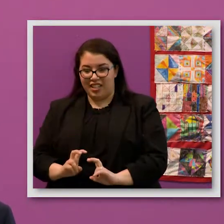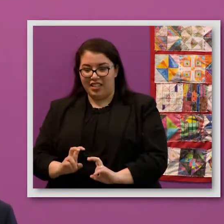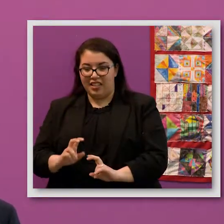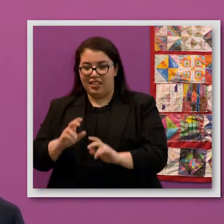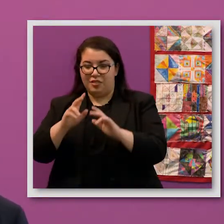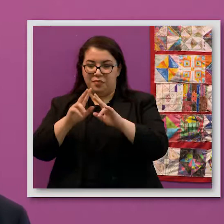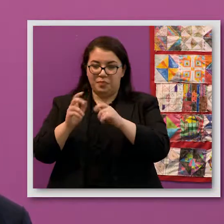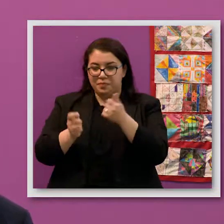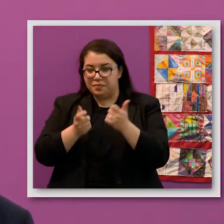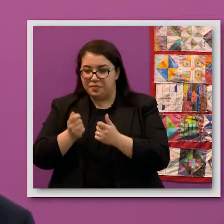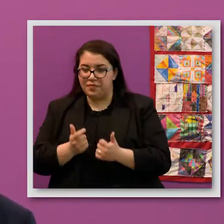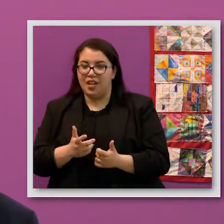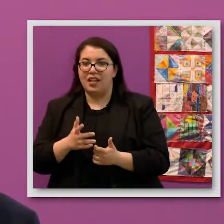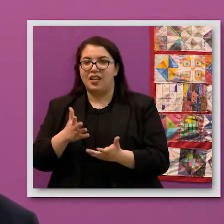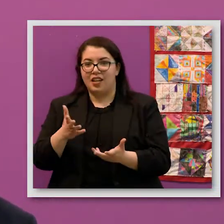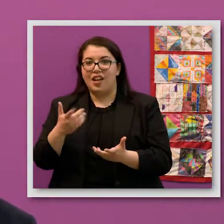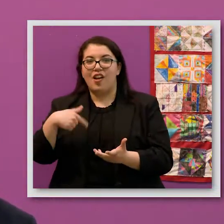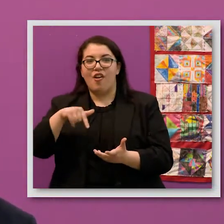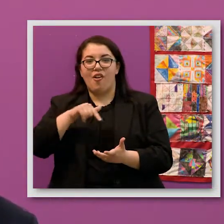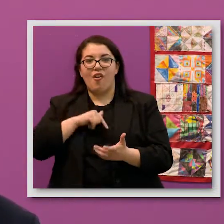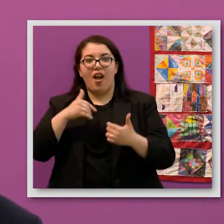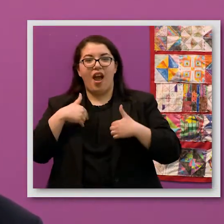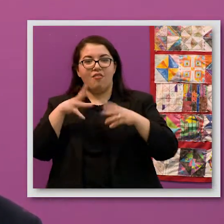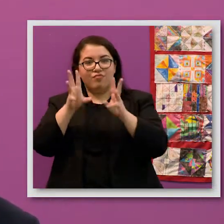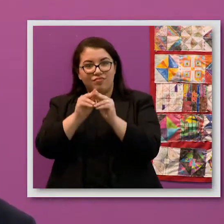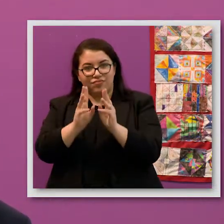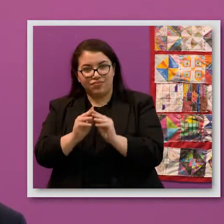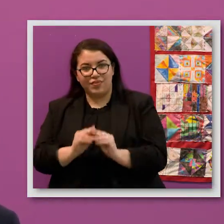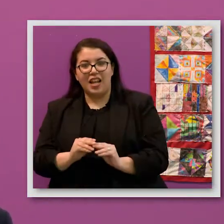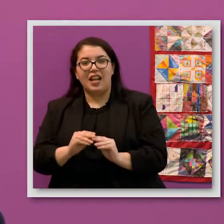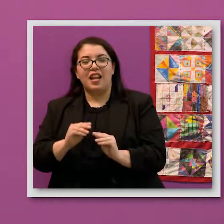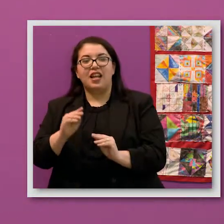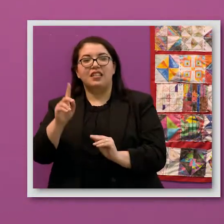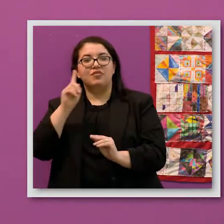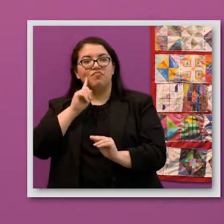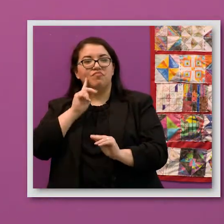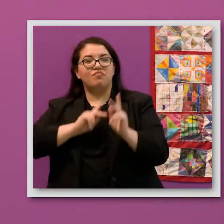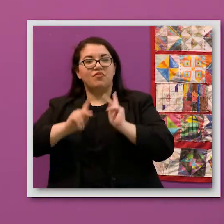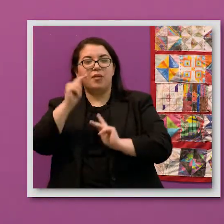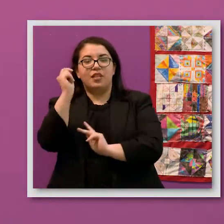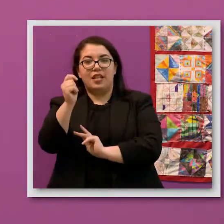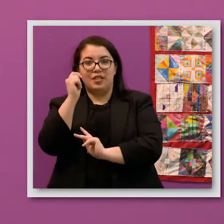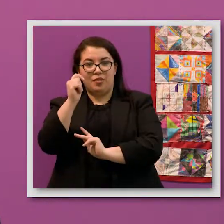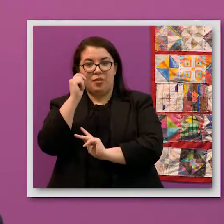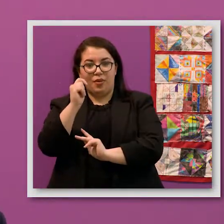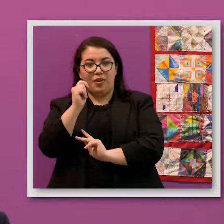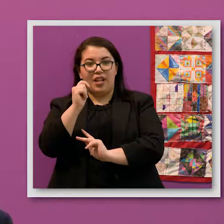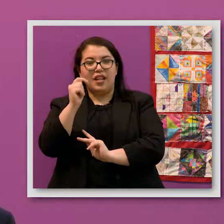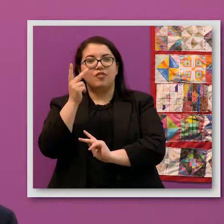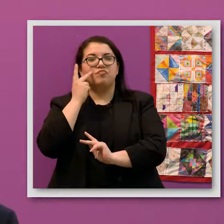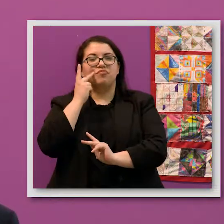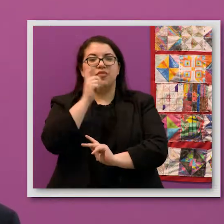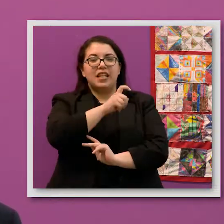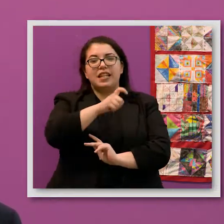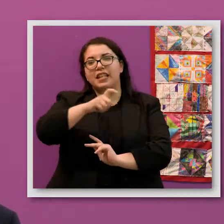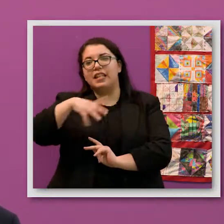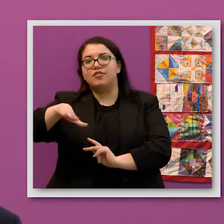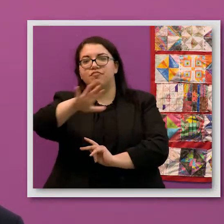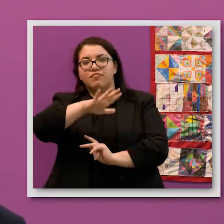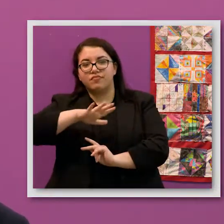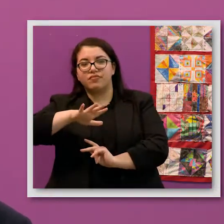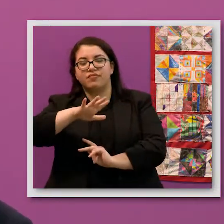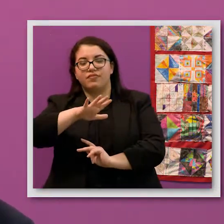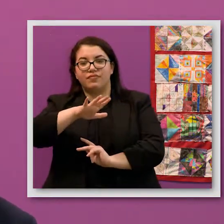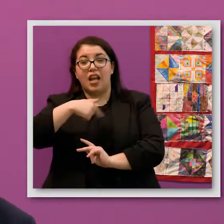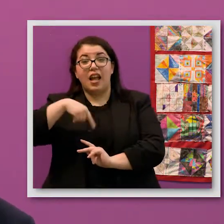apart. We have hearings, lots of hearings, and we get lots of testimony about where there are additional needs. And I think